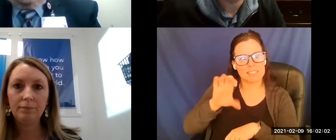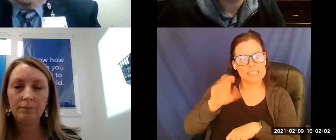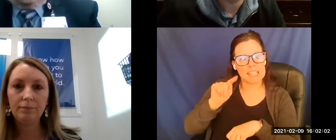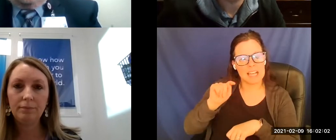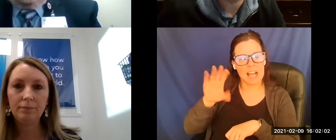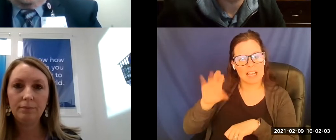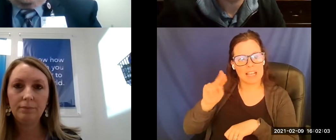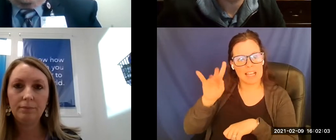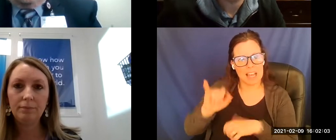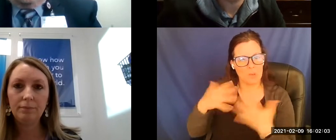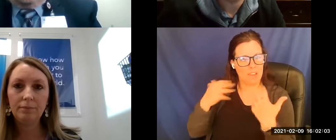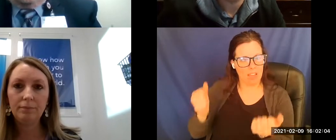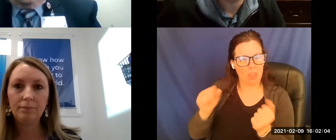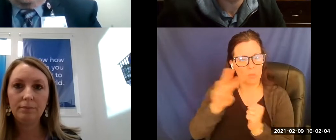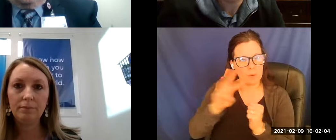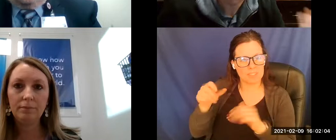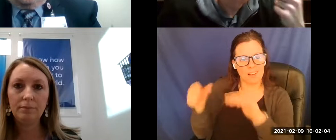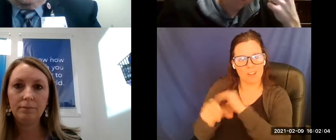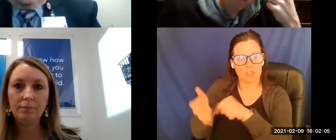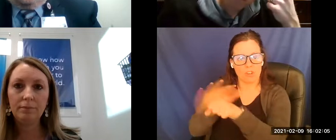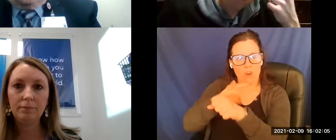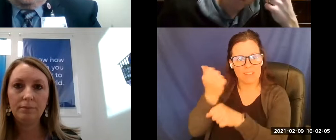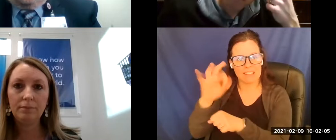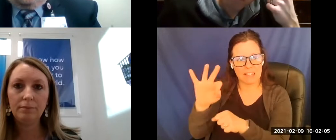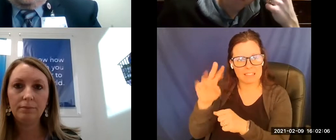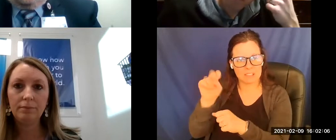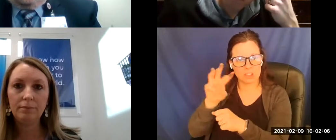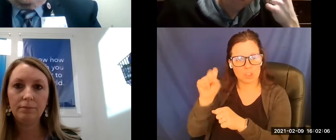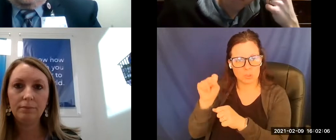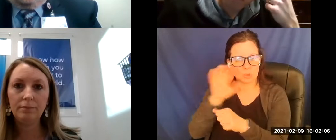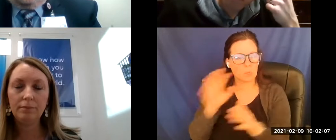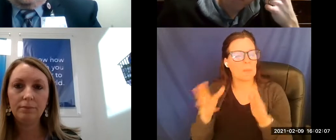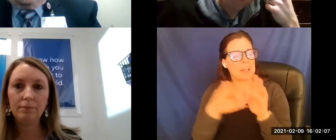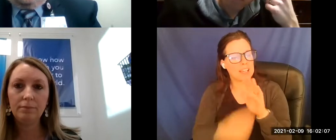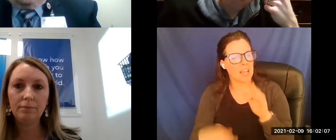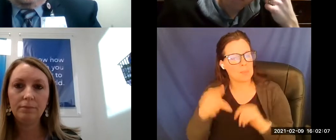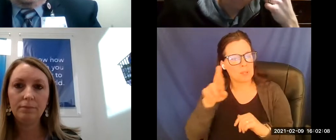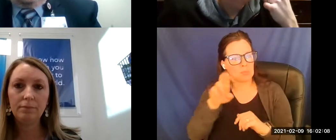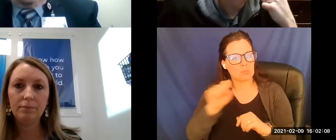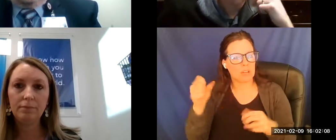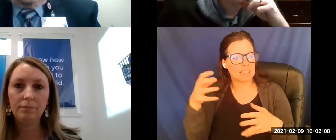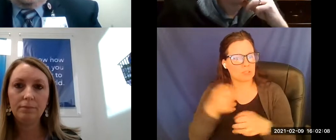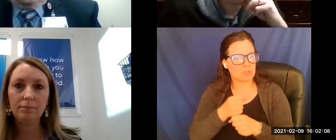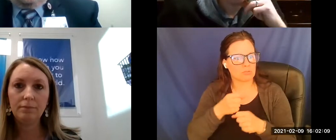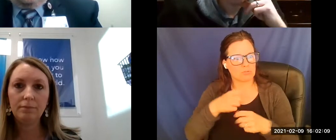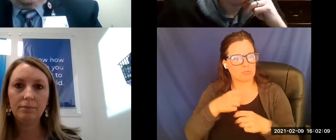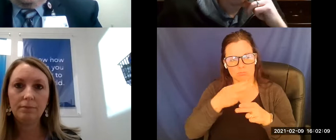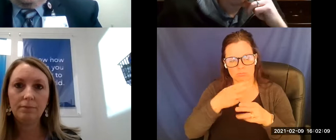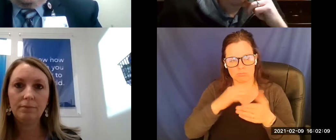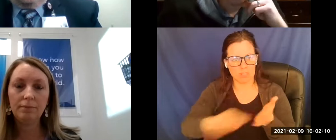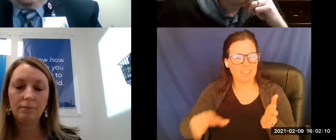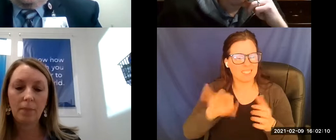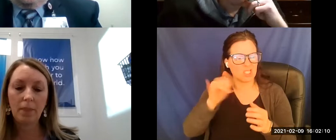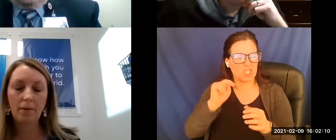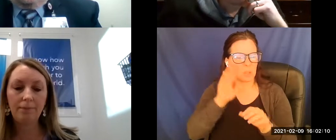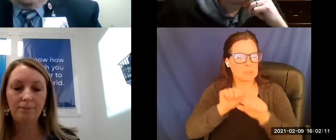under COVID-19 news. There will also be a copy of the press release that will go out shortly after this that Janet will send. It will be just a bit